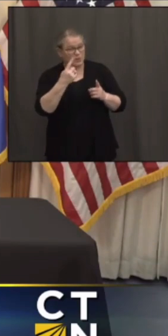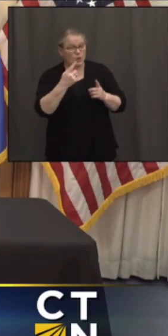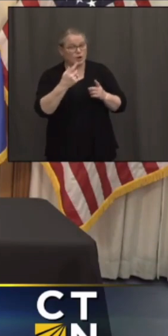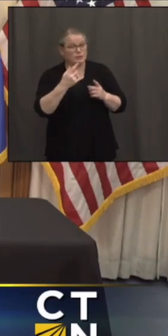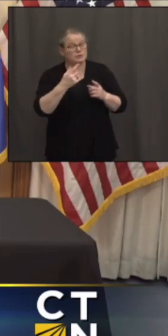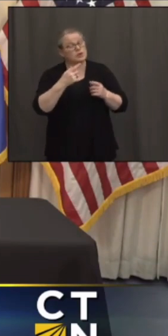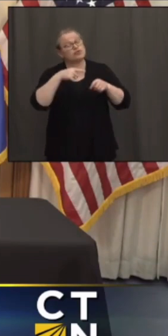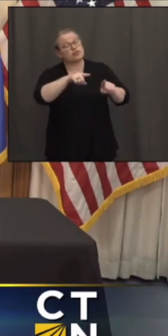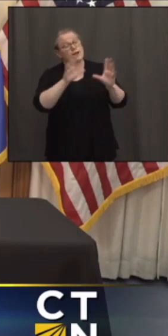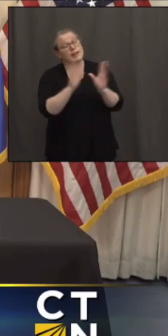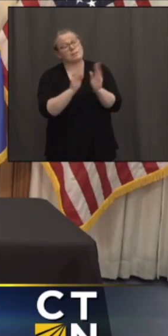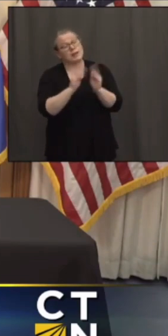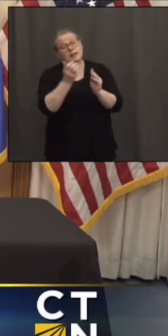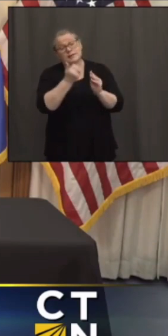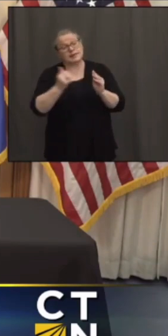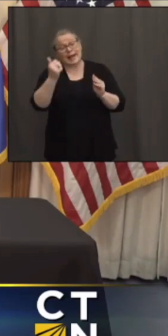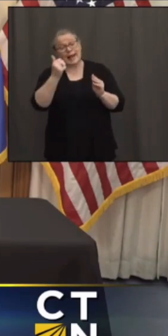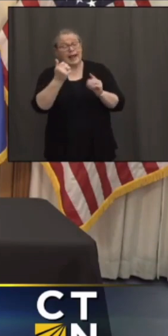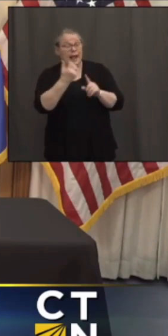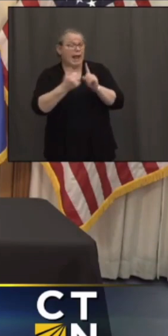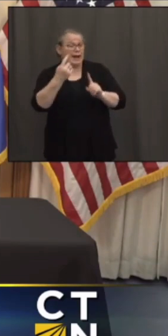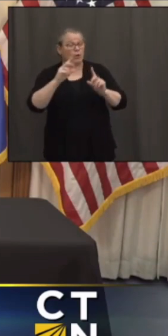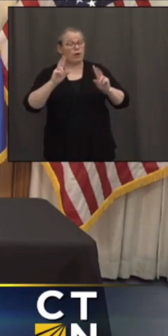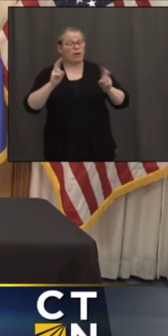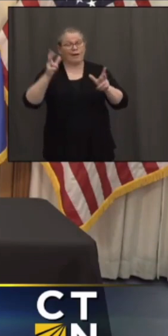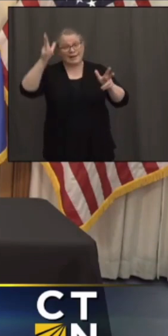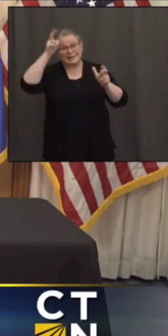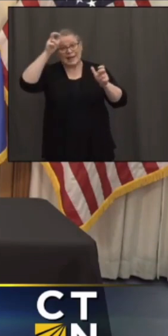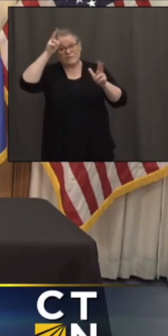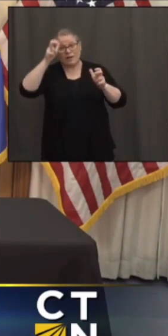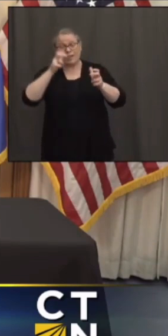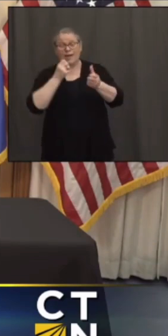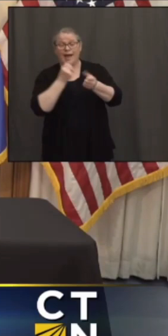that meeting as far as what might be the downside of going forward?